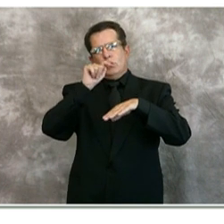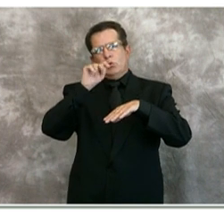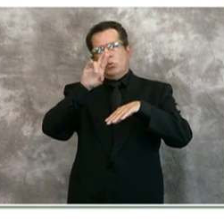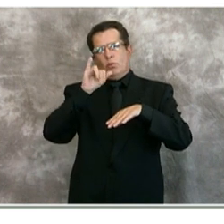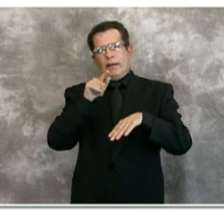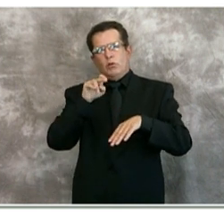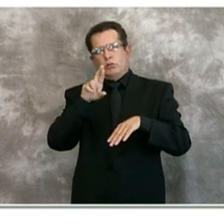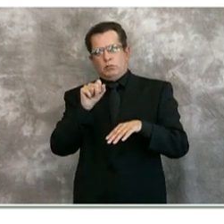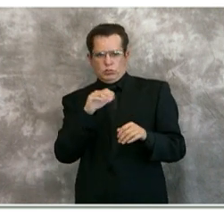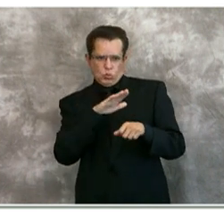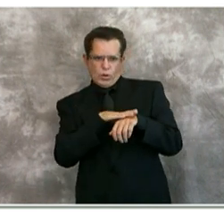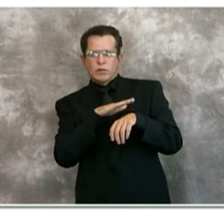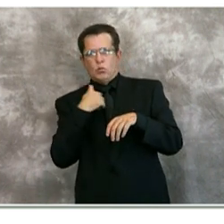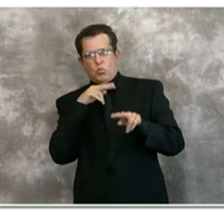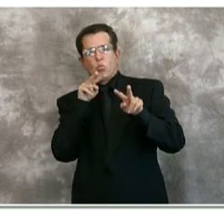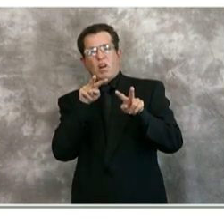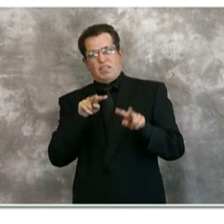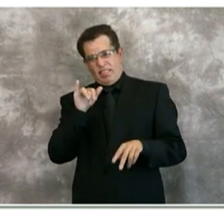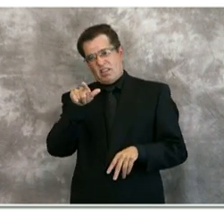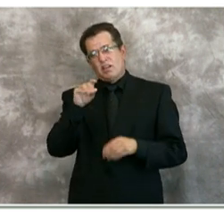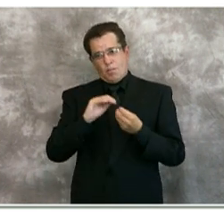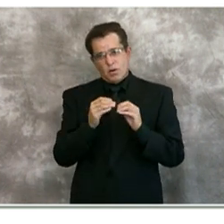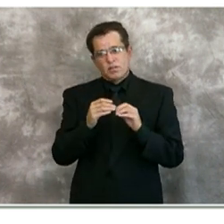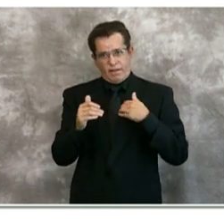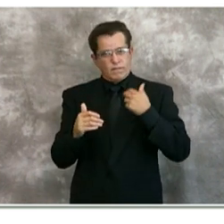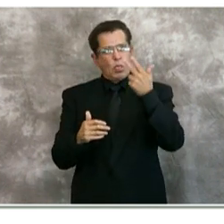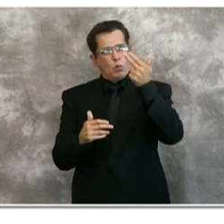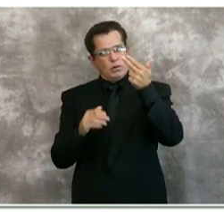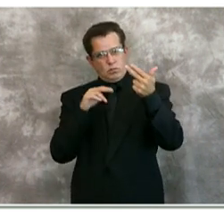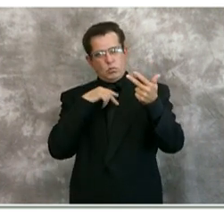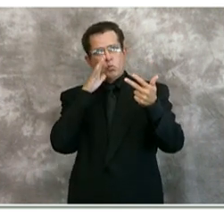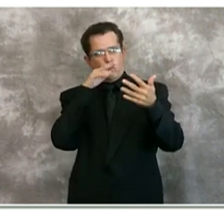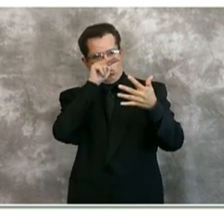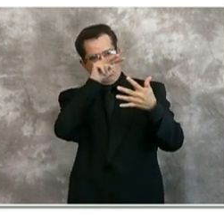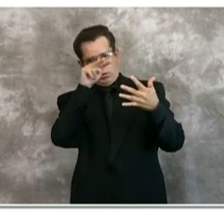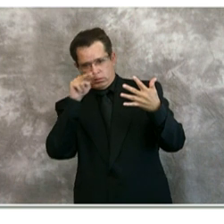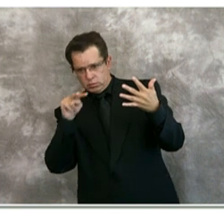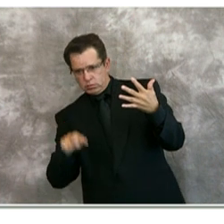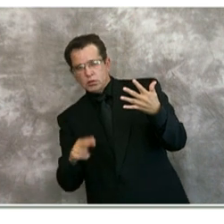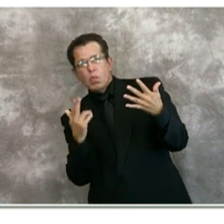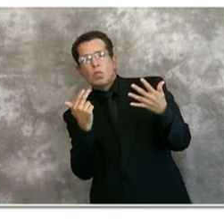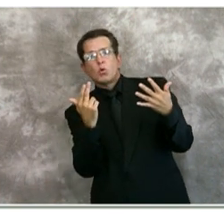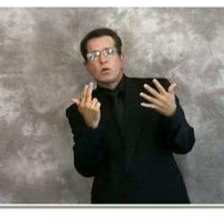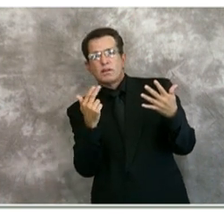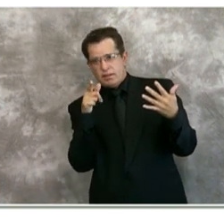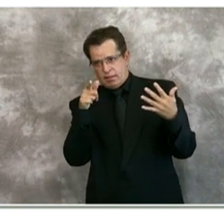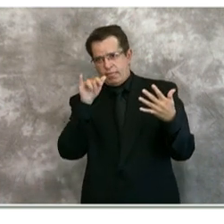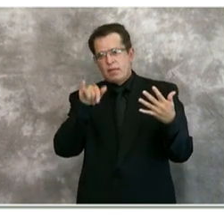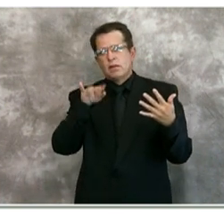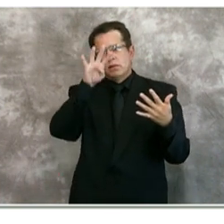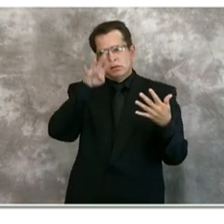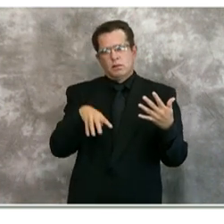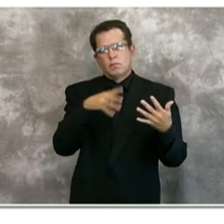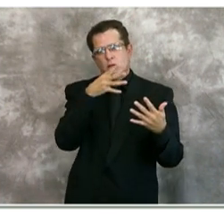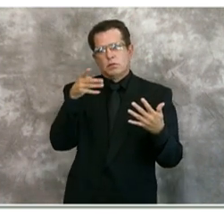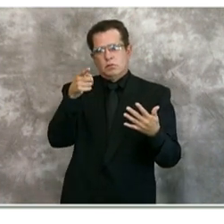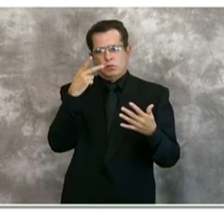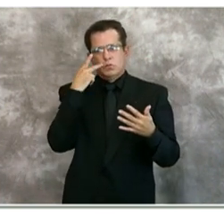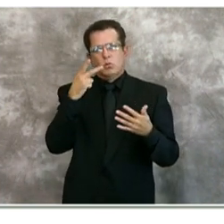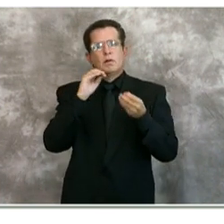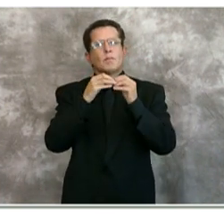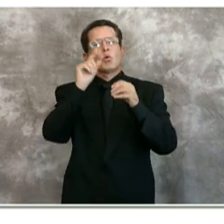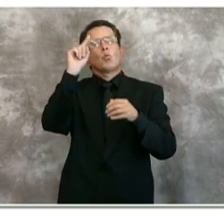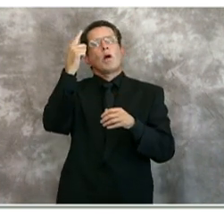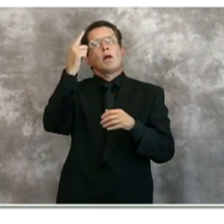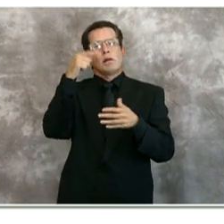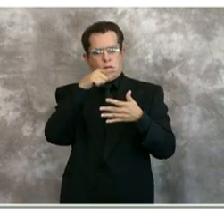So as everyone is aware, we have 13 triggers, and on this table you see the triggers